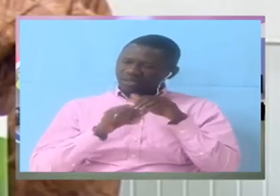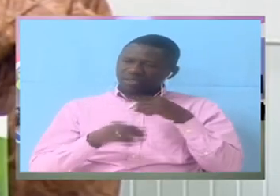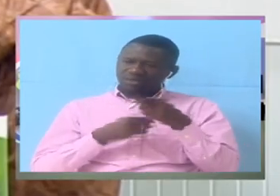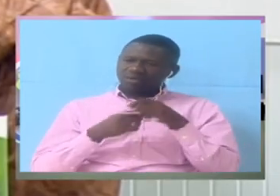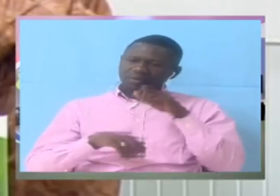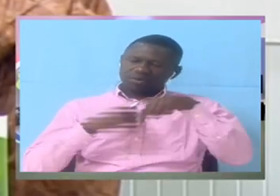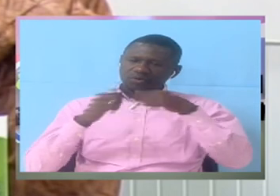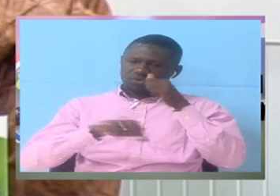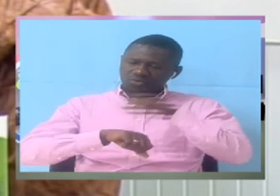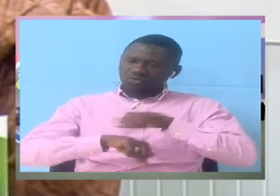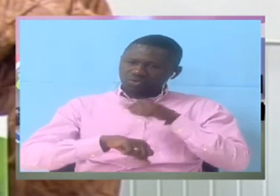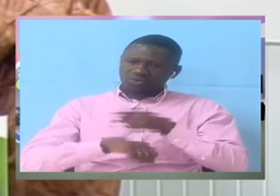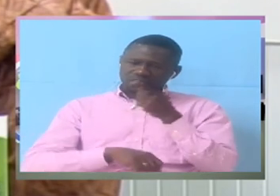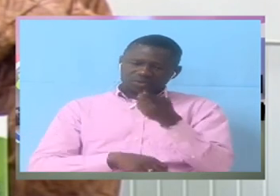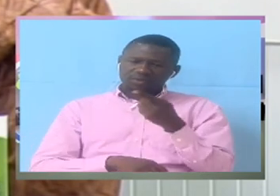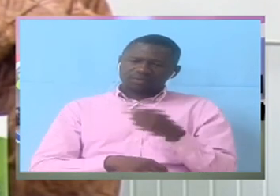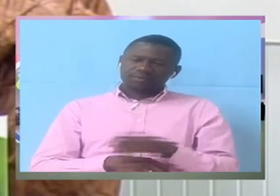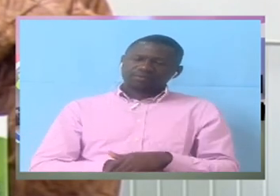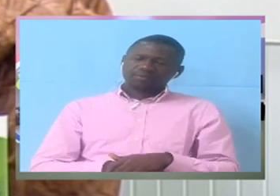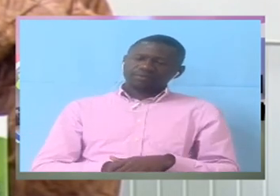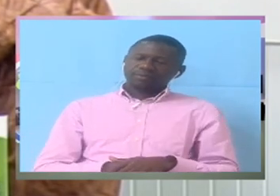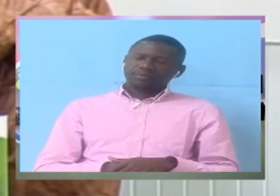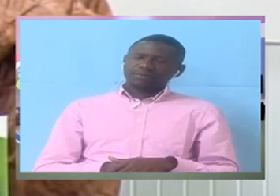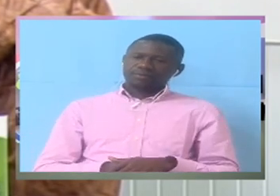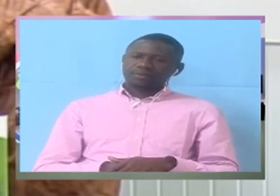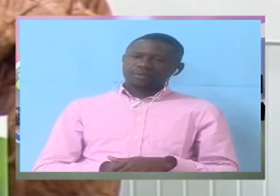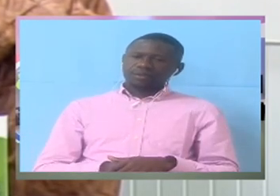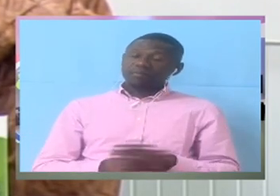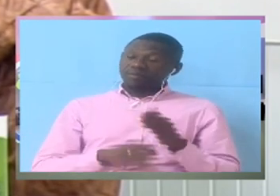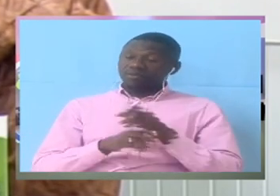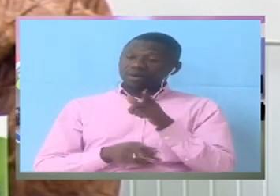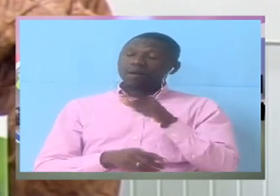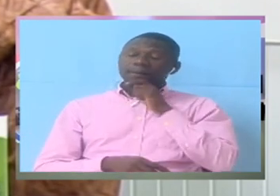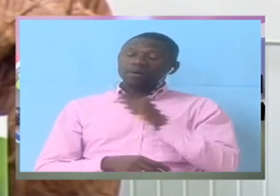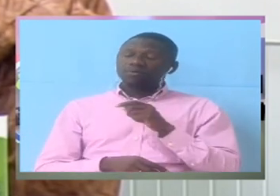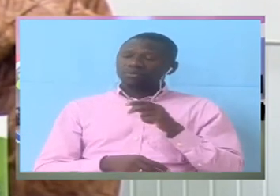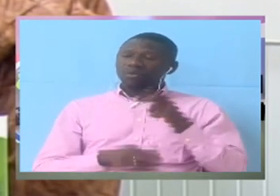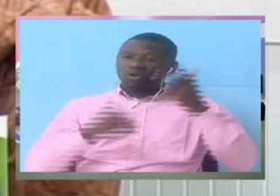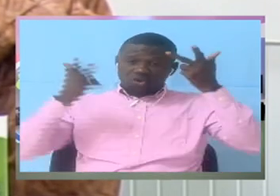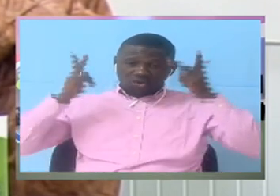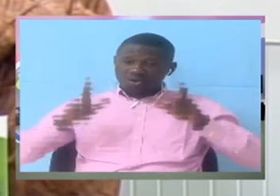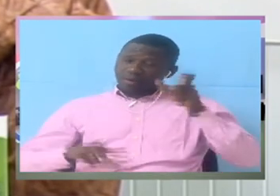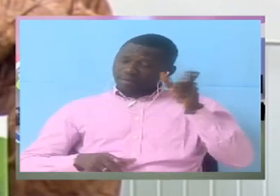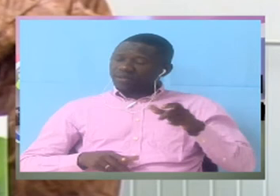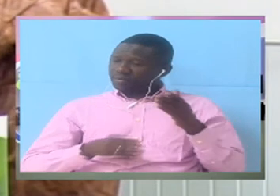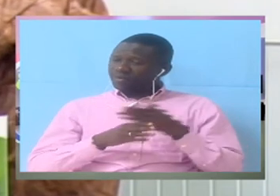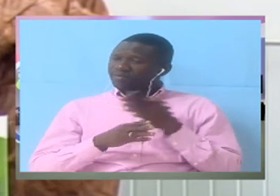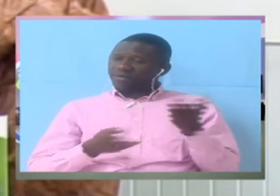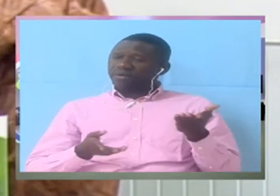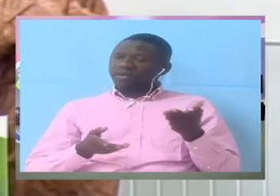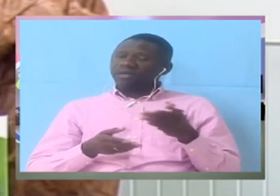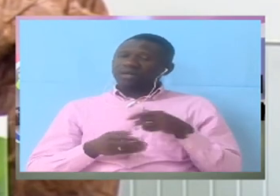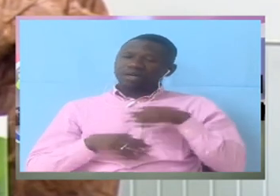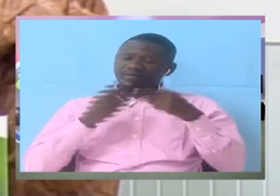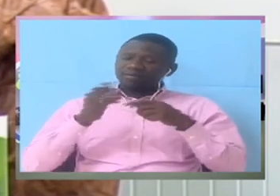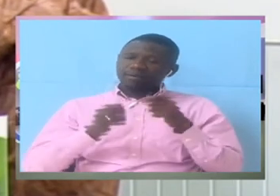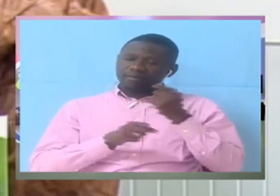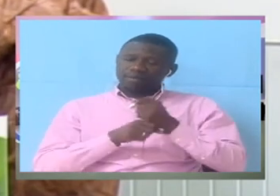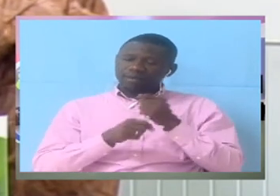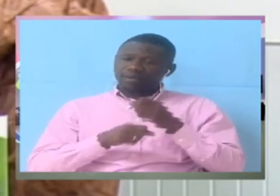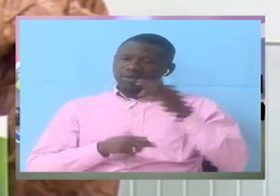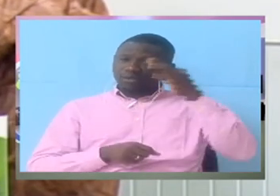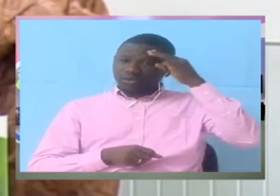Dindin Jobate, mi alonko ani neketal amu loyalty, amu attorney general, anu watu amu justice minister letu.